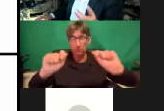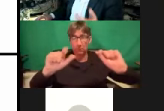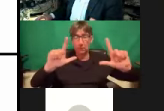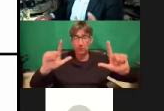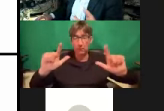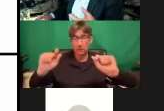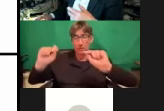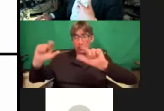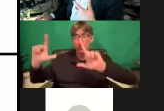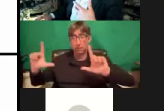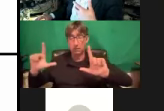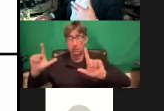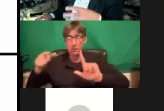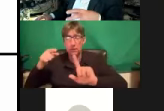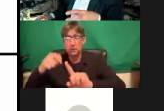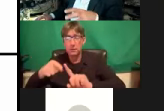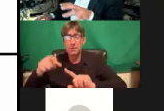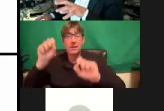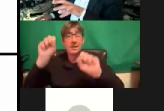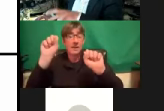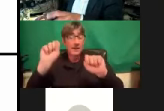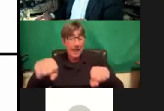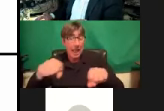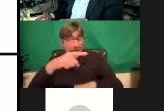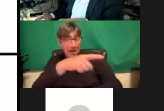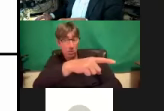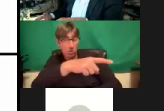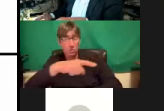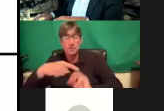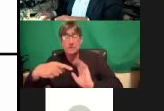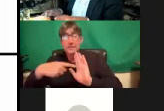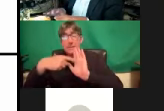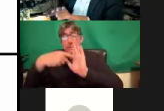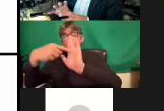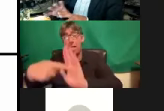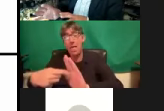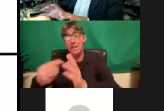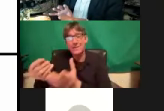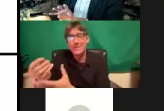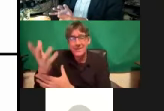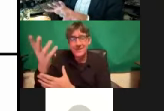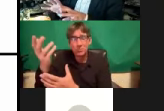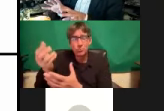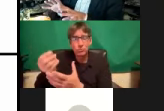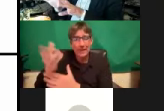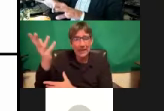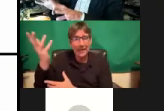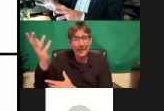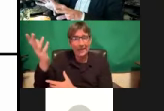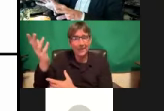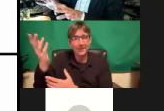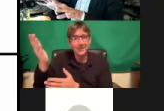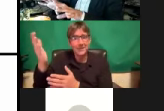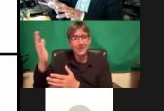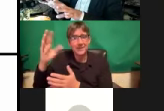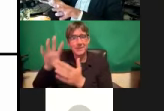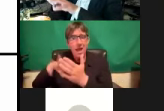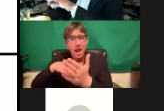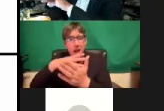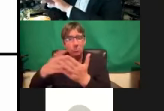a way of displaying the spring service changes in an interactive way where someone could